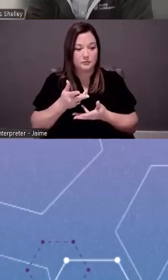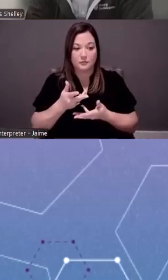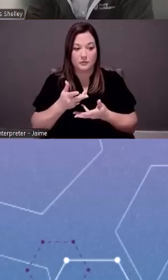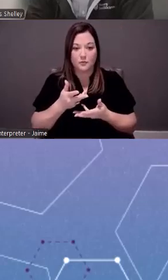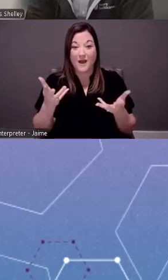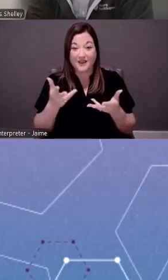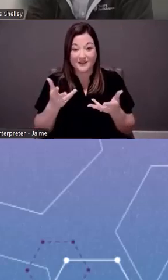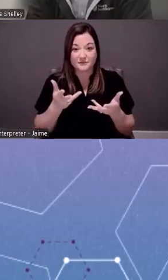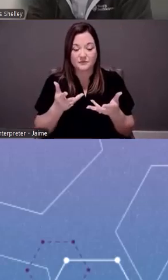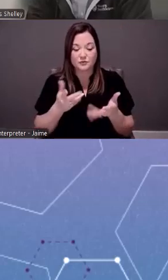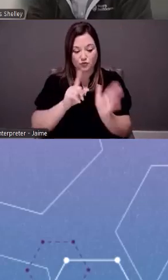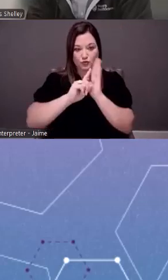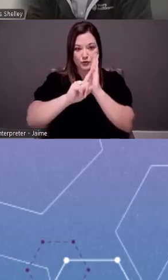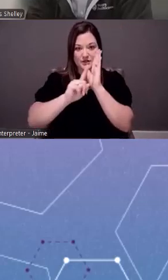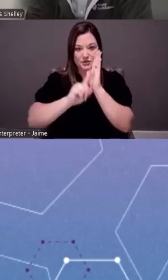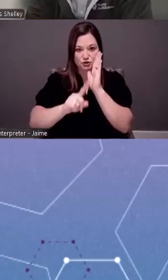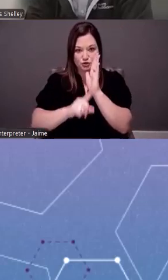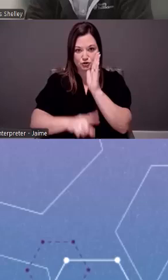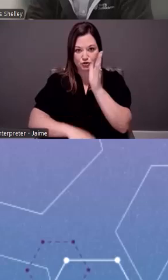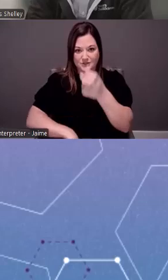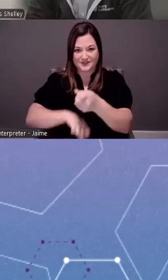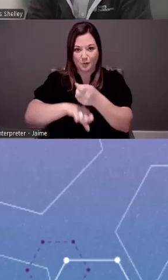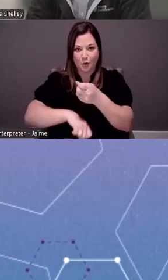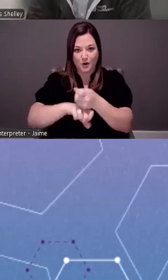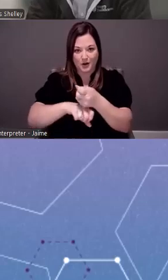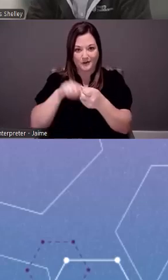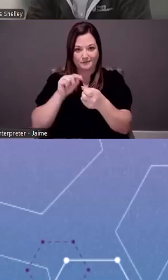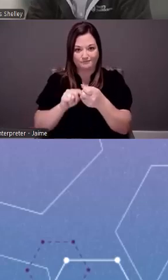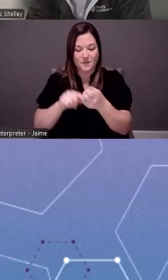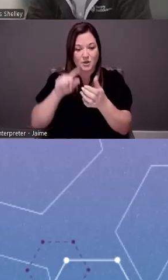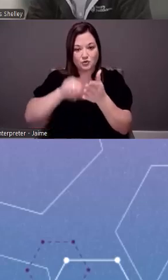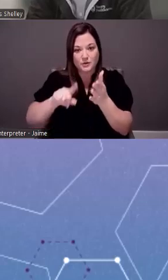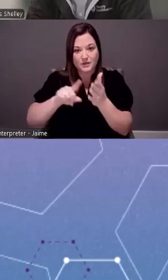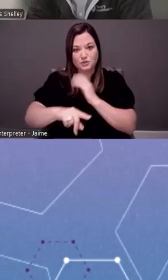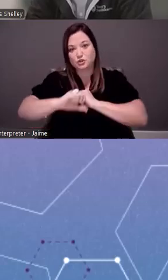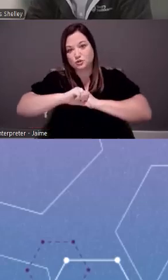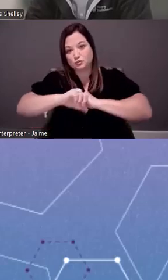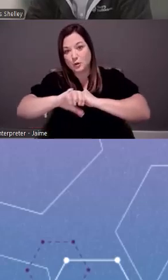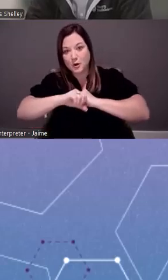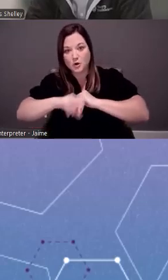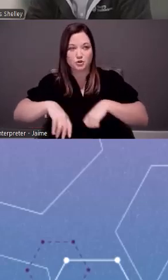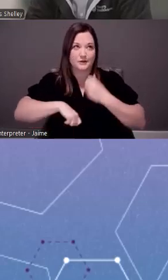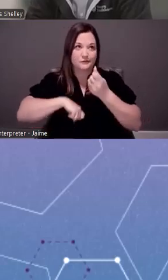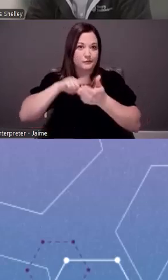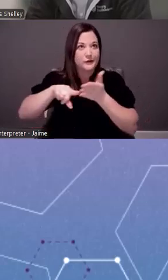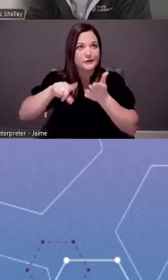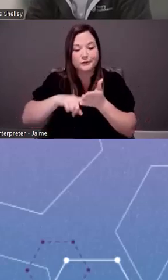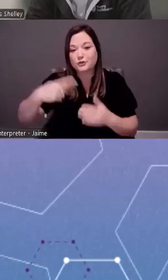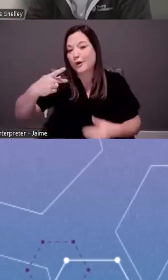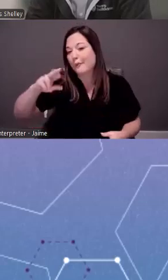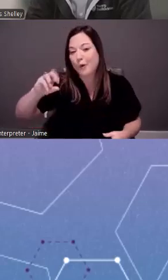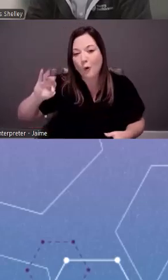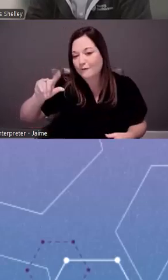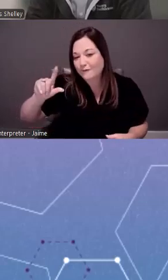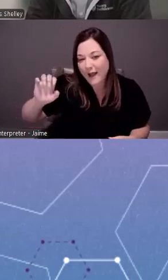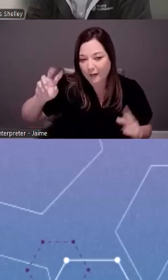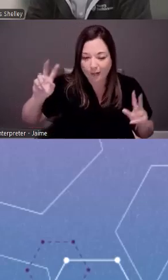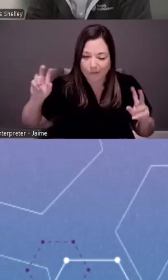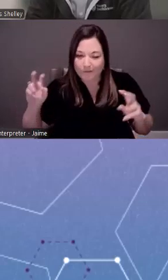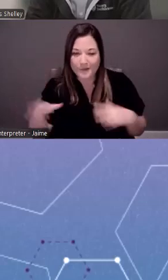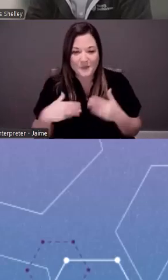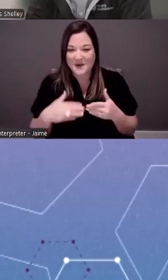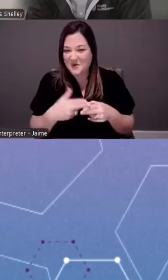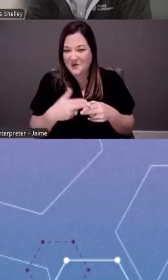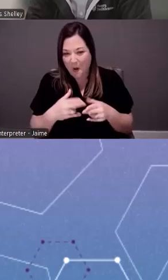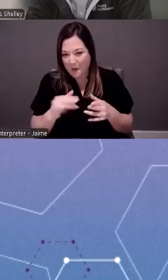the research promotion and profile, or whatever it's called at this particular institution. And